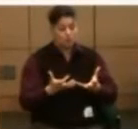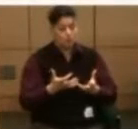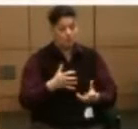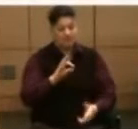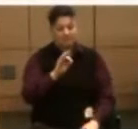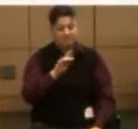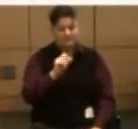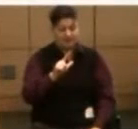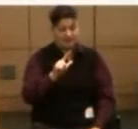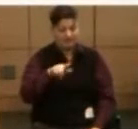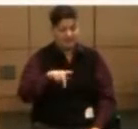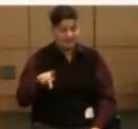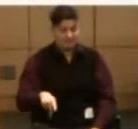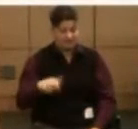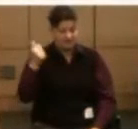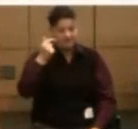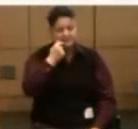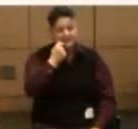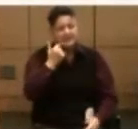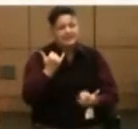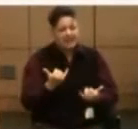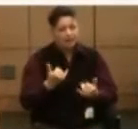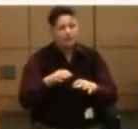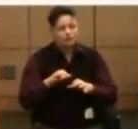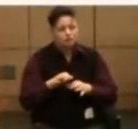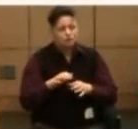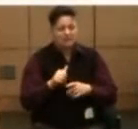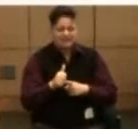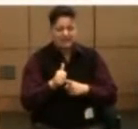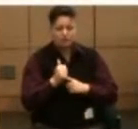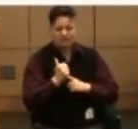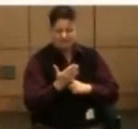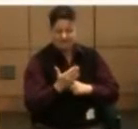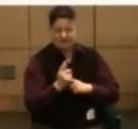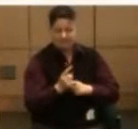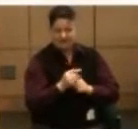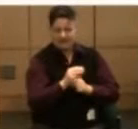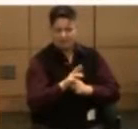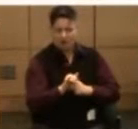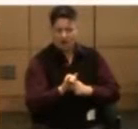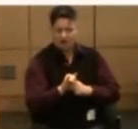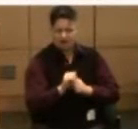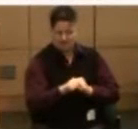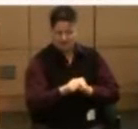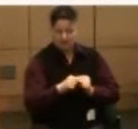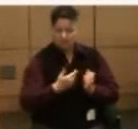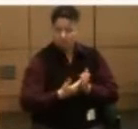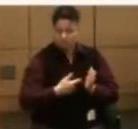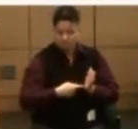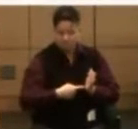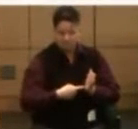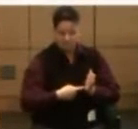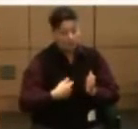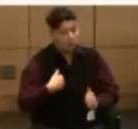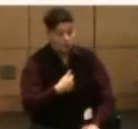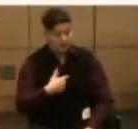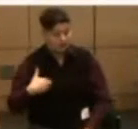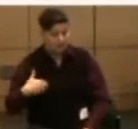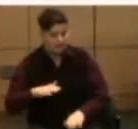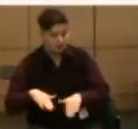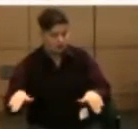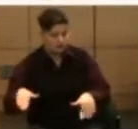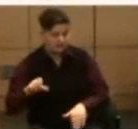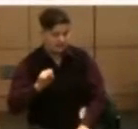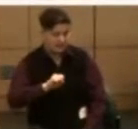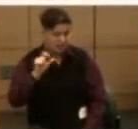they're saying they can now do like a 10 to 15 minute MRI. That's something that we haven't yet gotten at Children's in